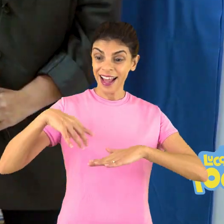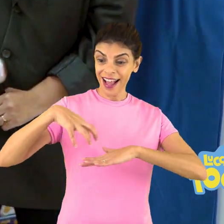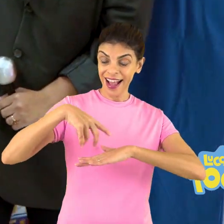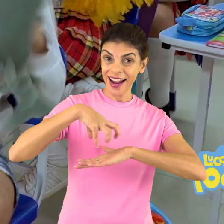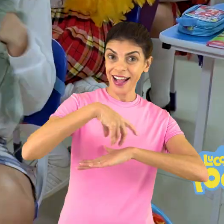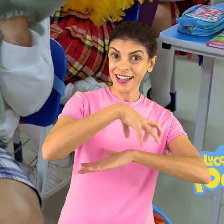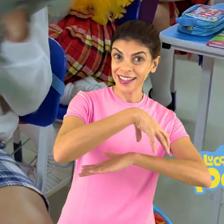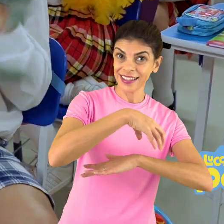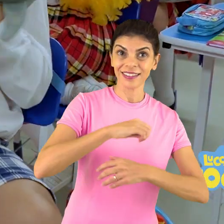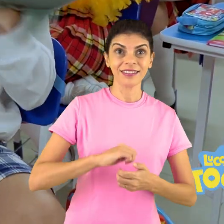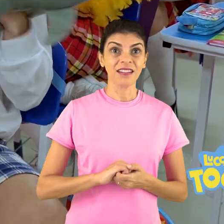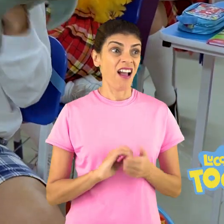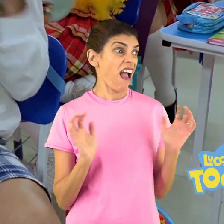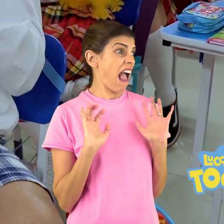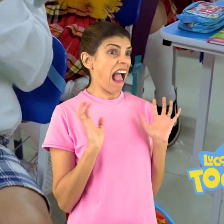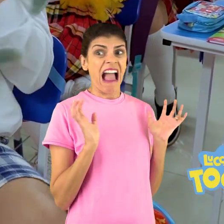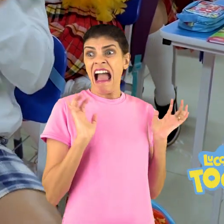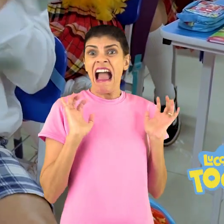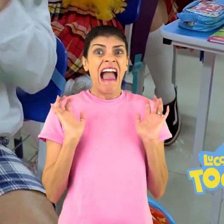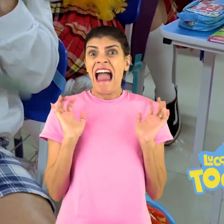Aranha!